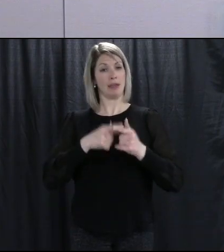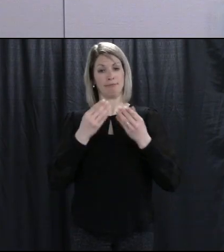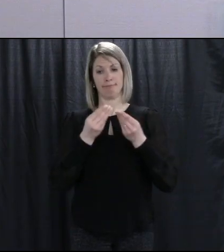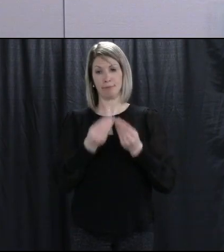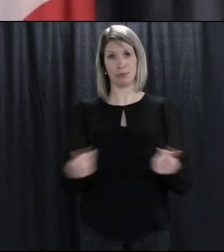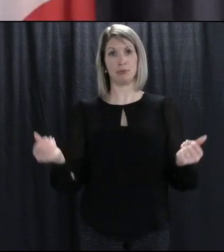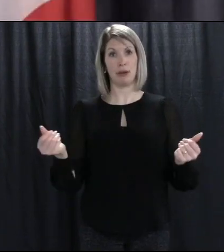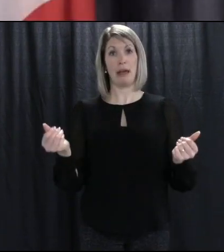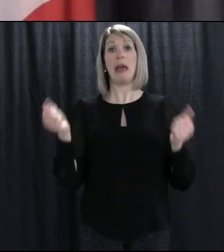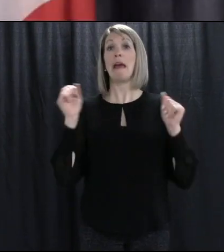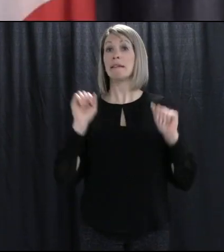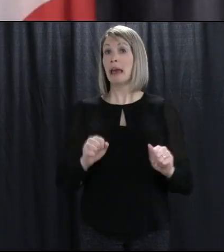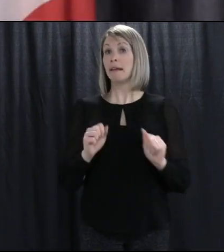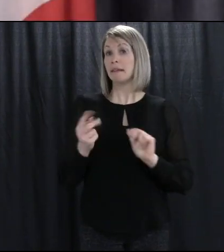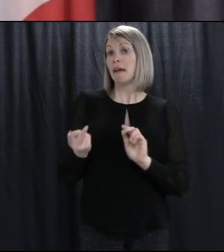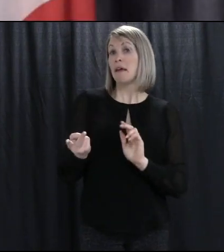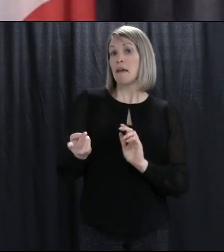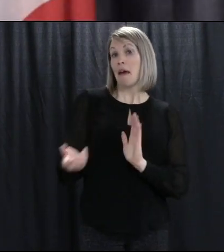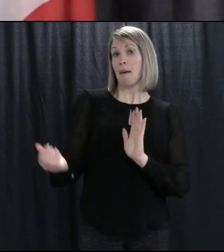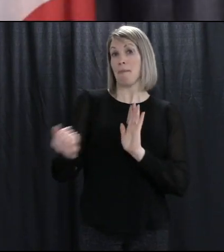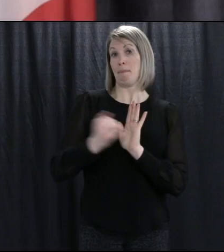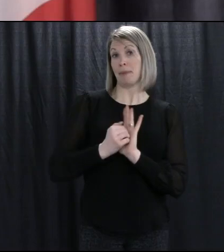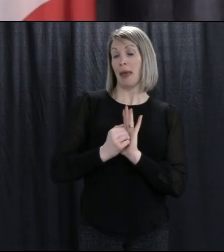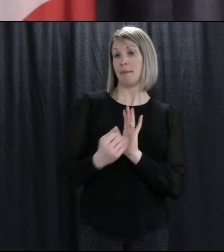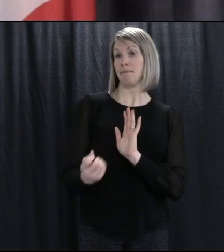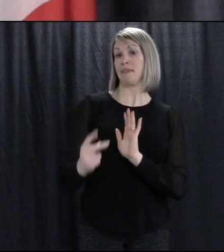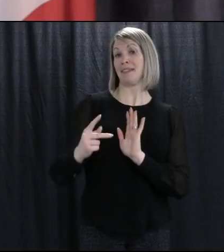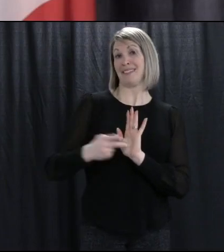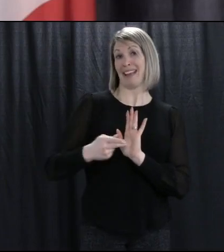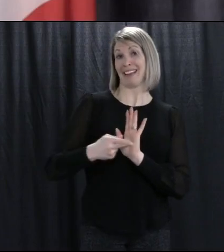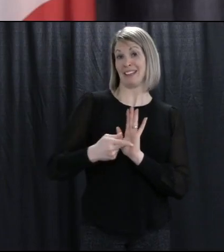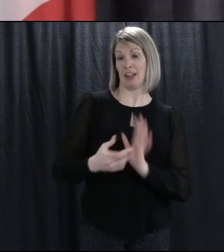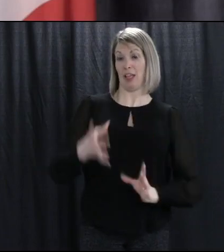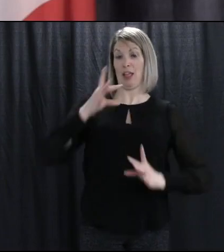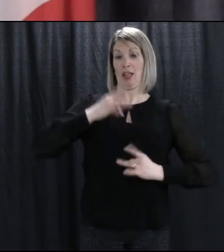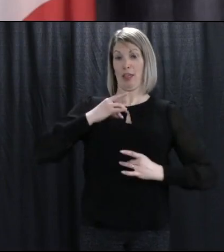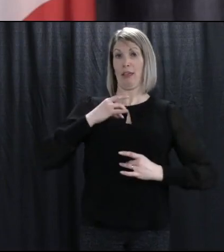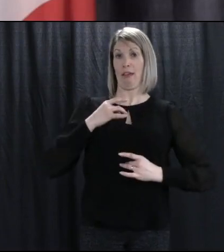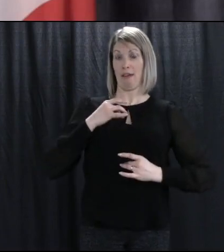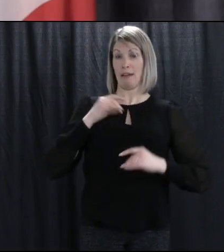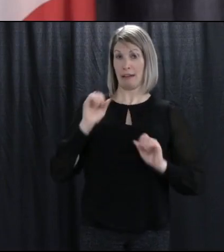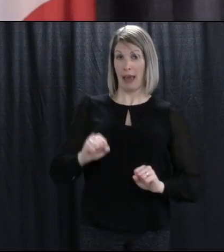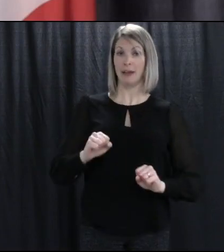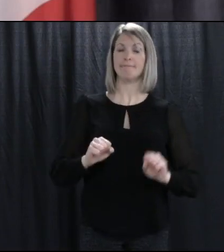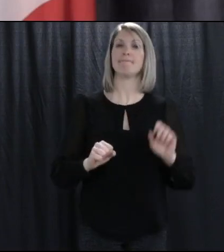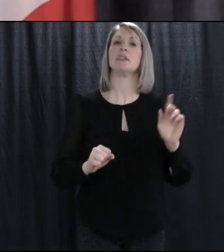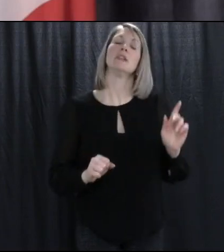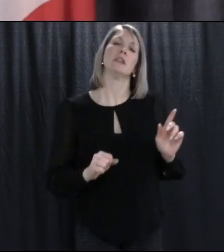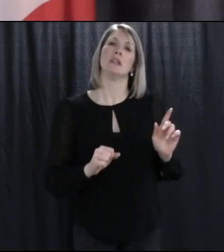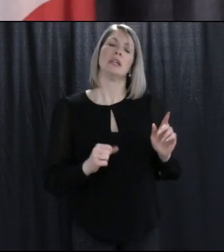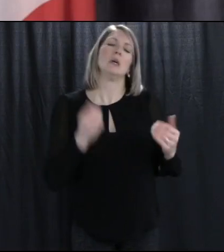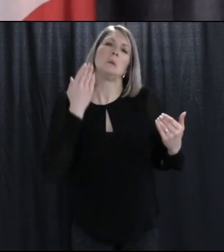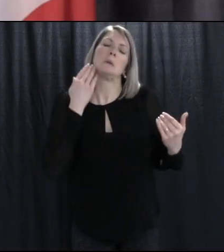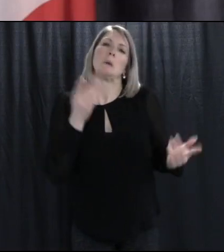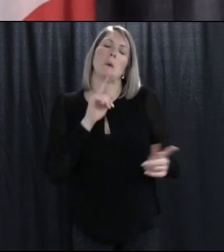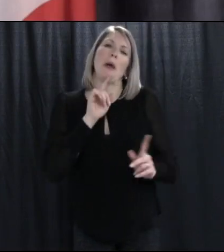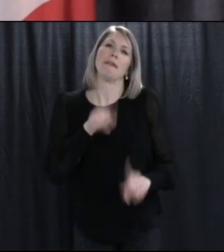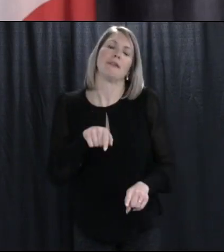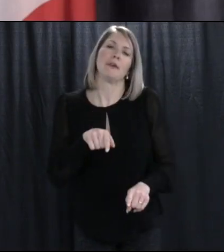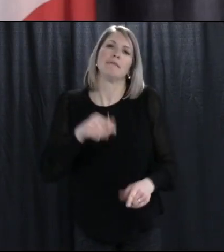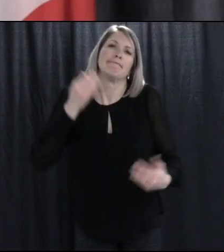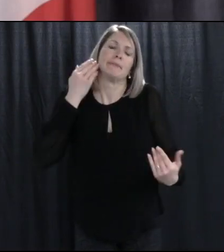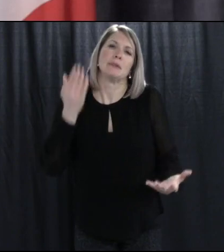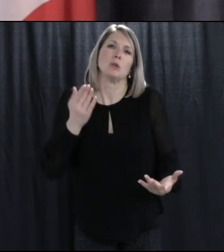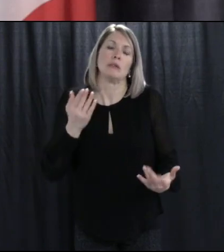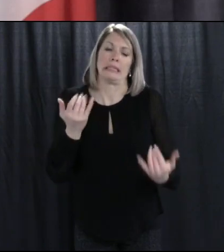So the jury is still out on that one. They're still investigating it. Yeah, we don't, and we probably won't know the answer for some time on